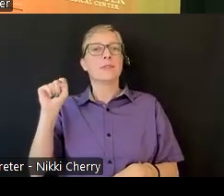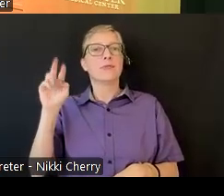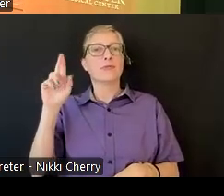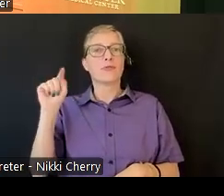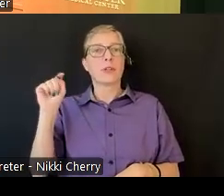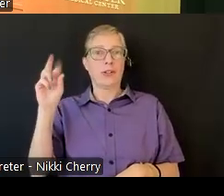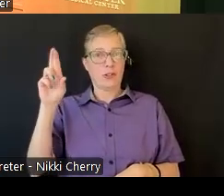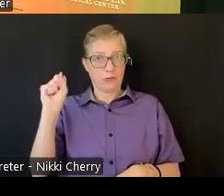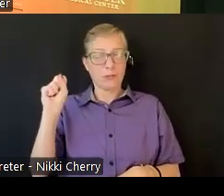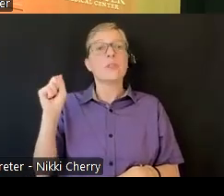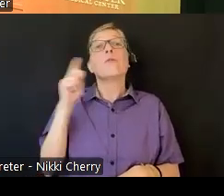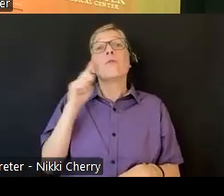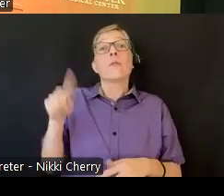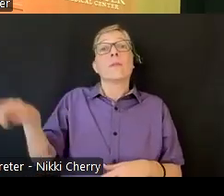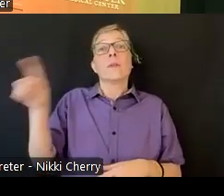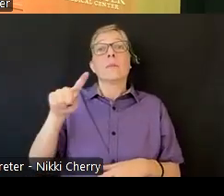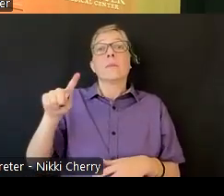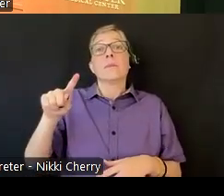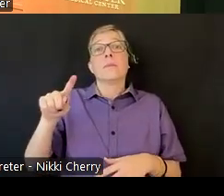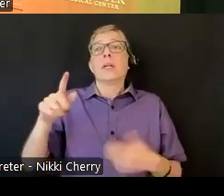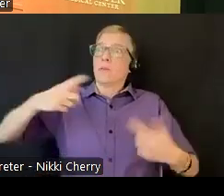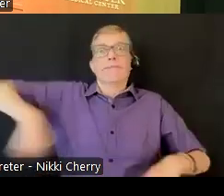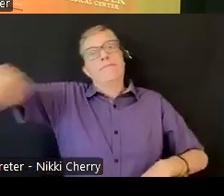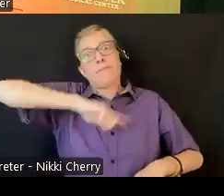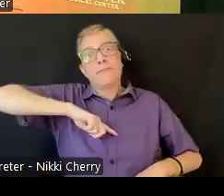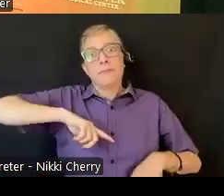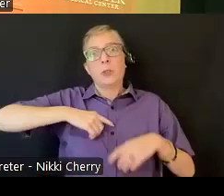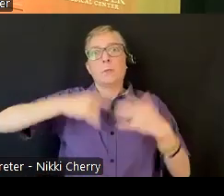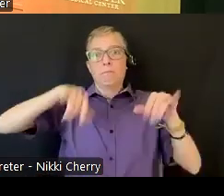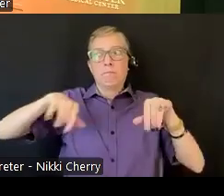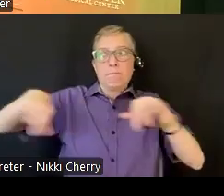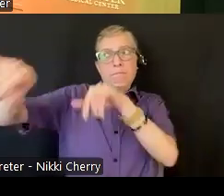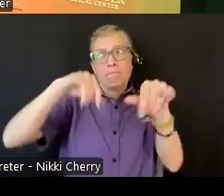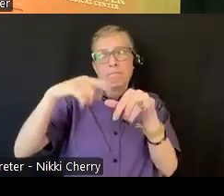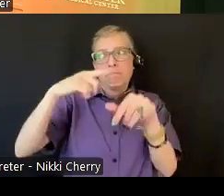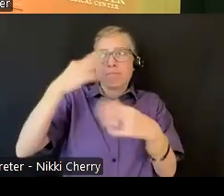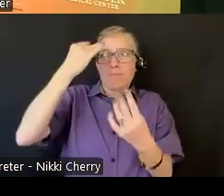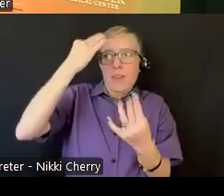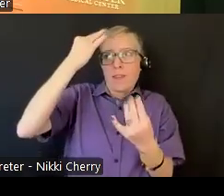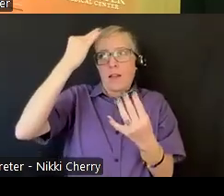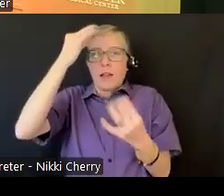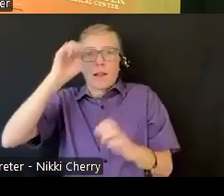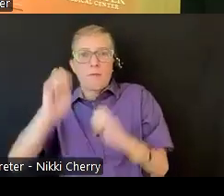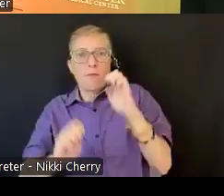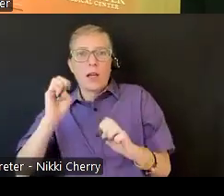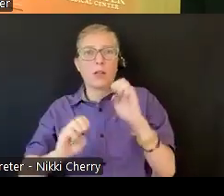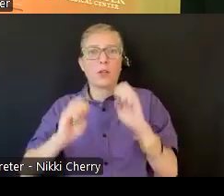can evaluate more timely basis and more real time so that we can make